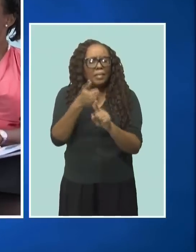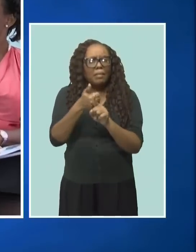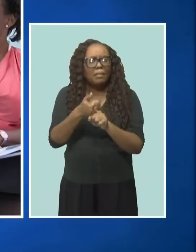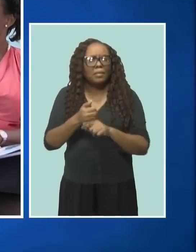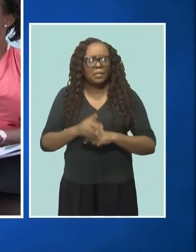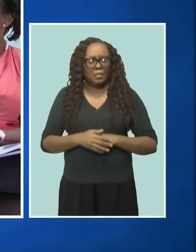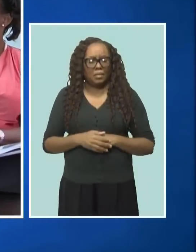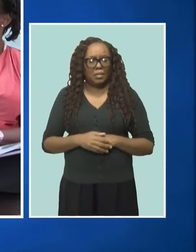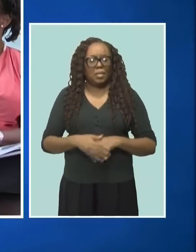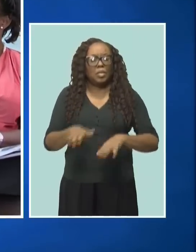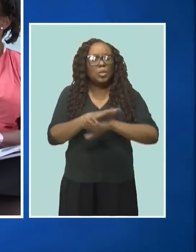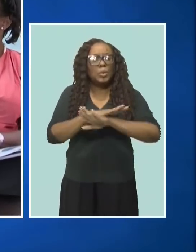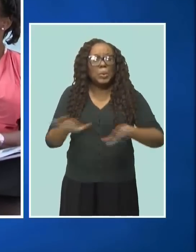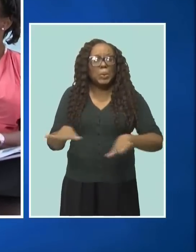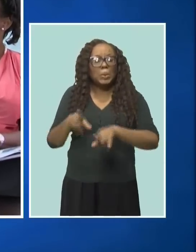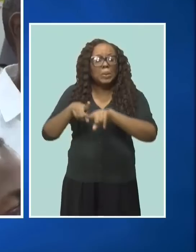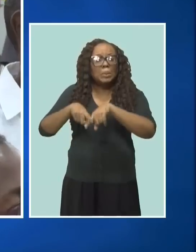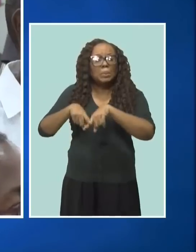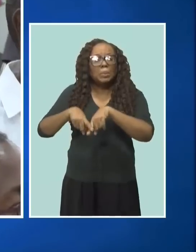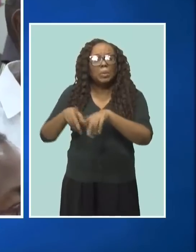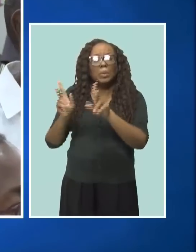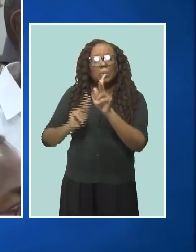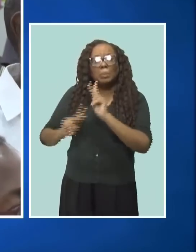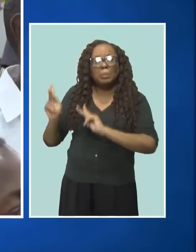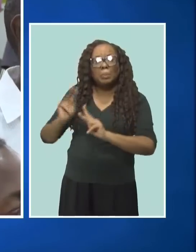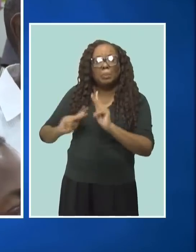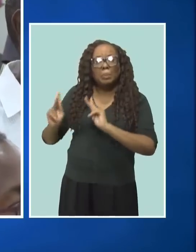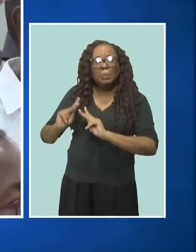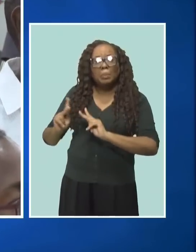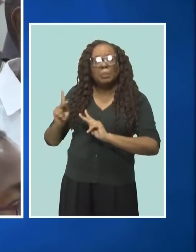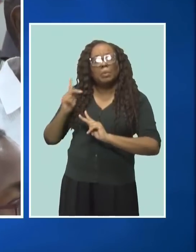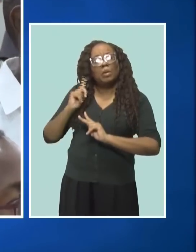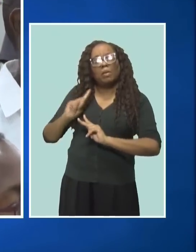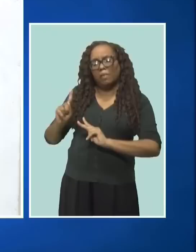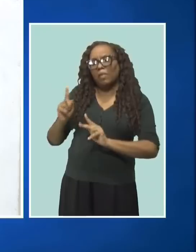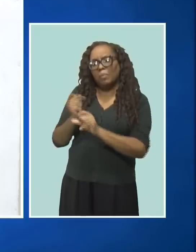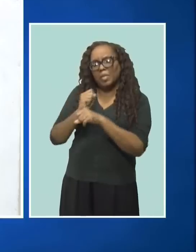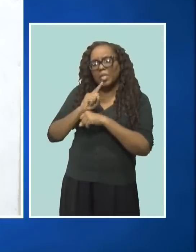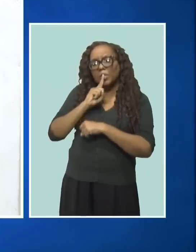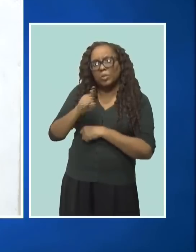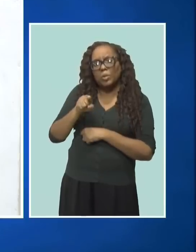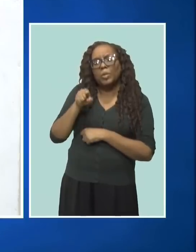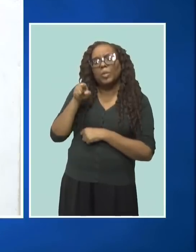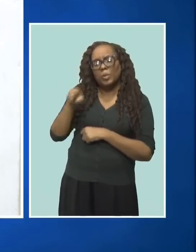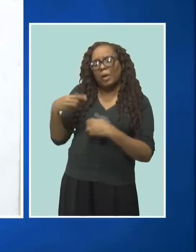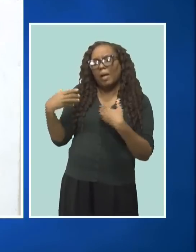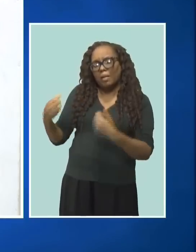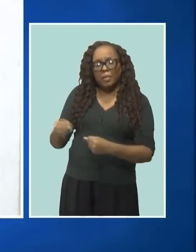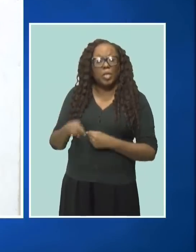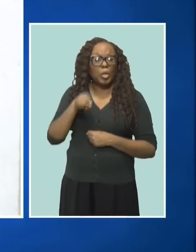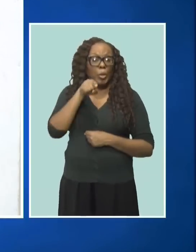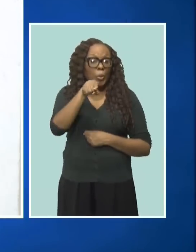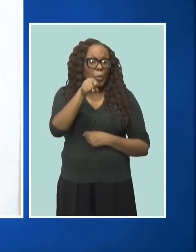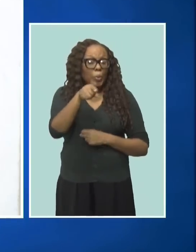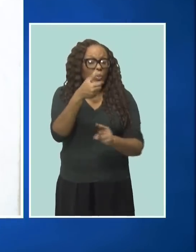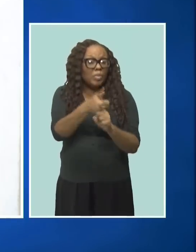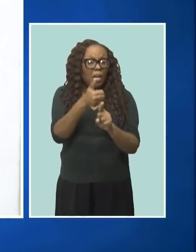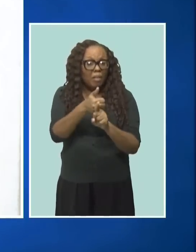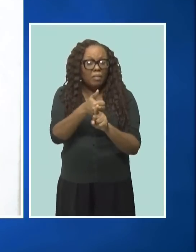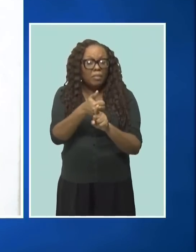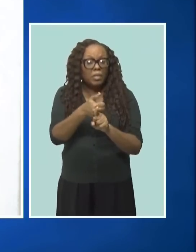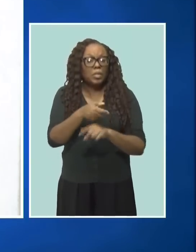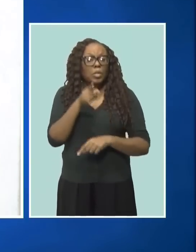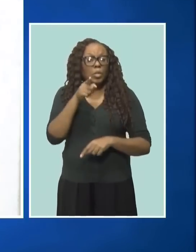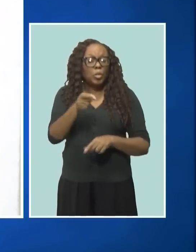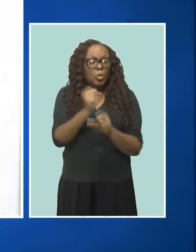Don't depend on people to do for you what you ought to be doing